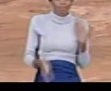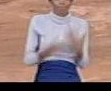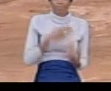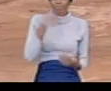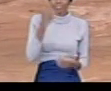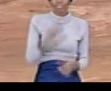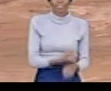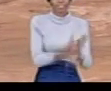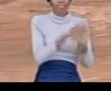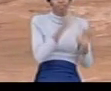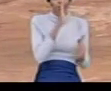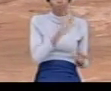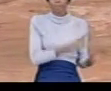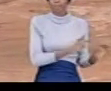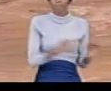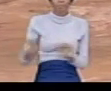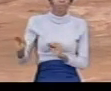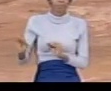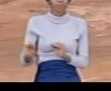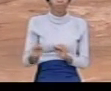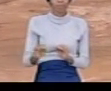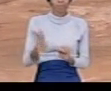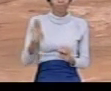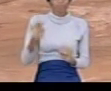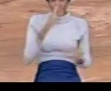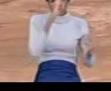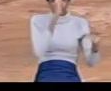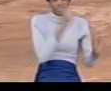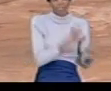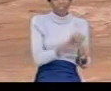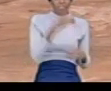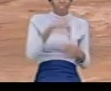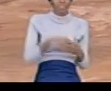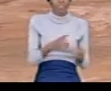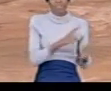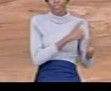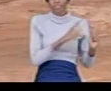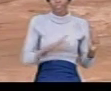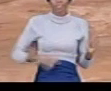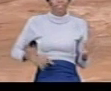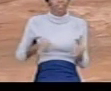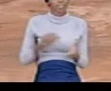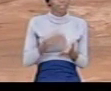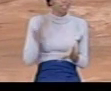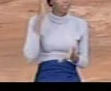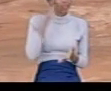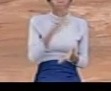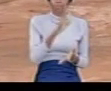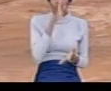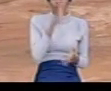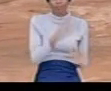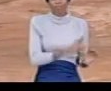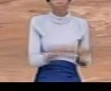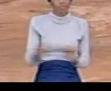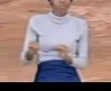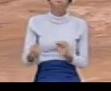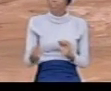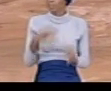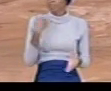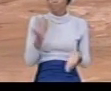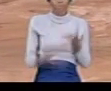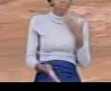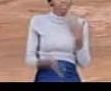mountain be thou removed, by faith in the Lord, it shall be